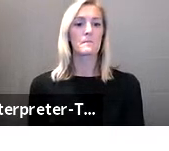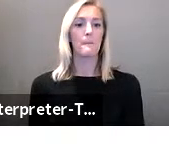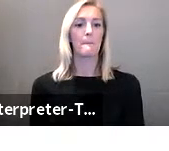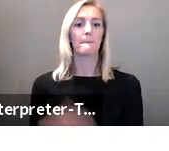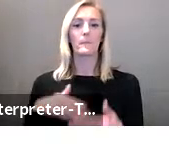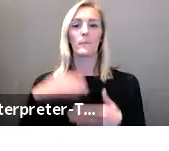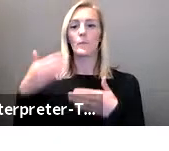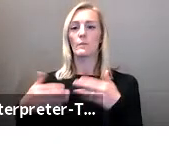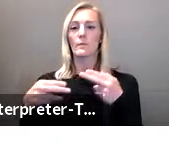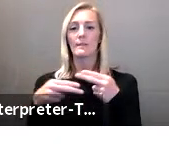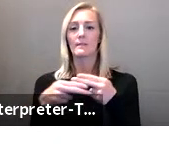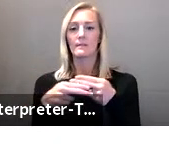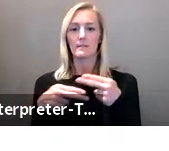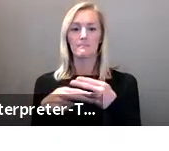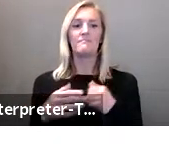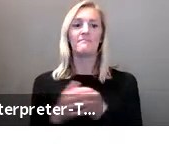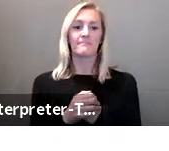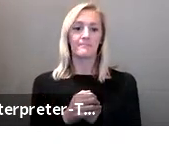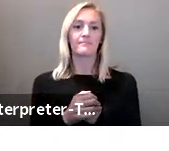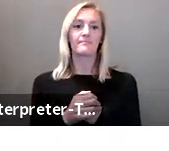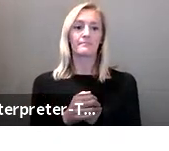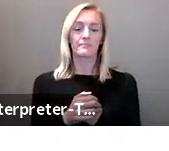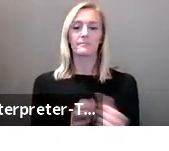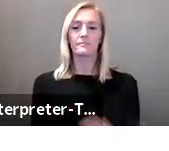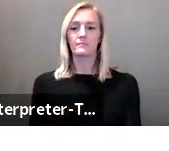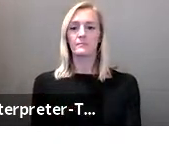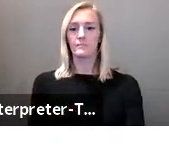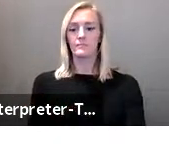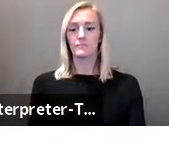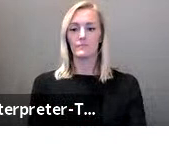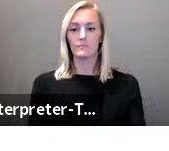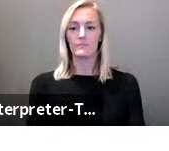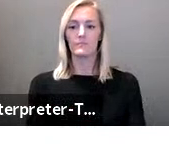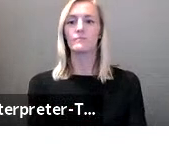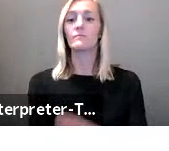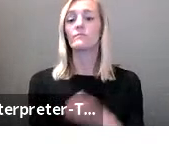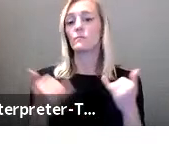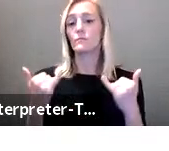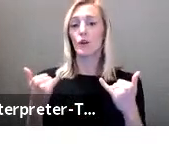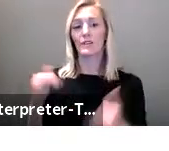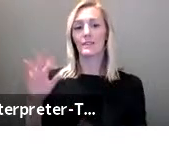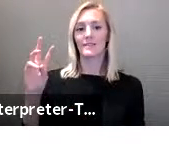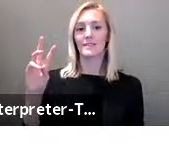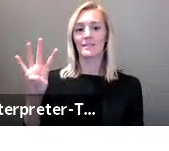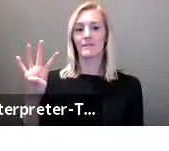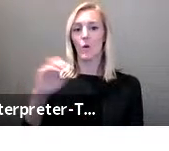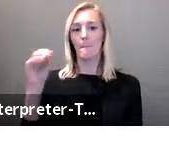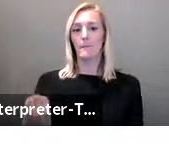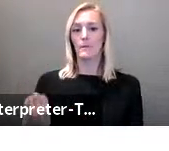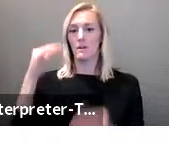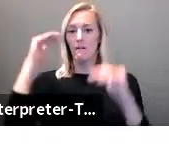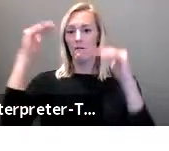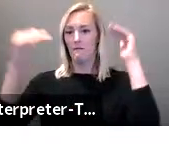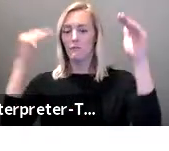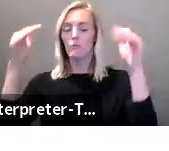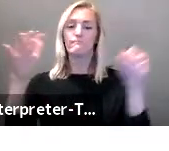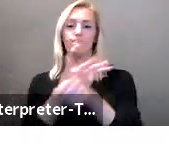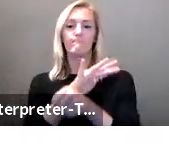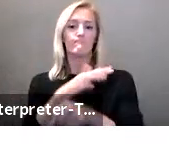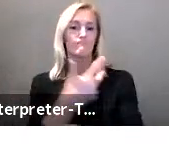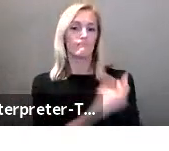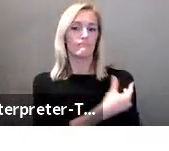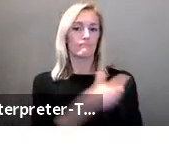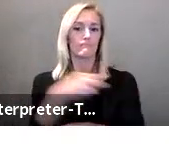My vaccine update. Okay, here we go. So currently we have 64% of adults fully vaccinated in